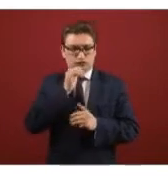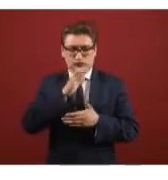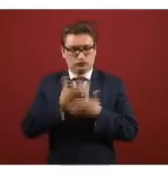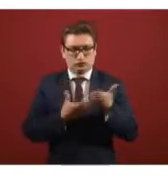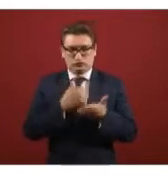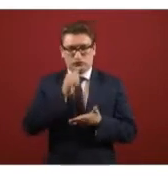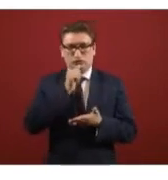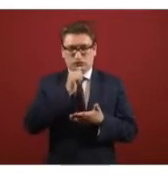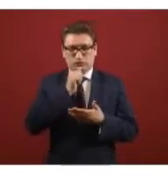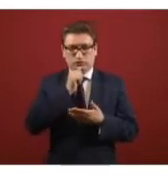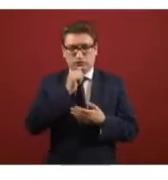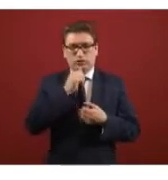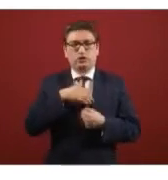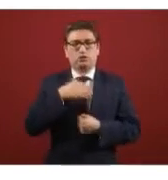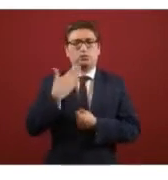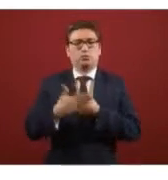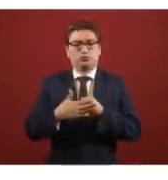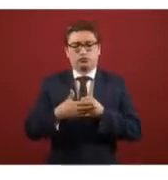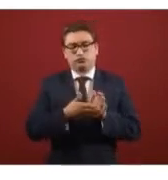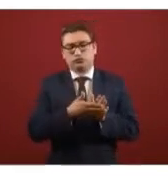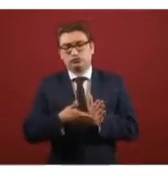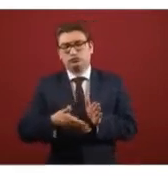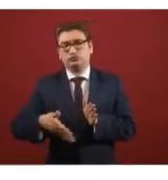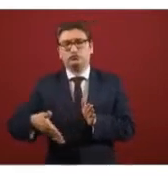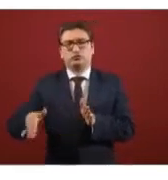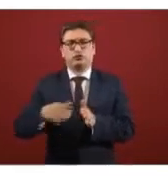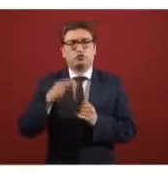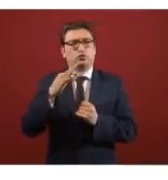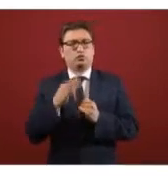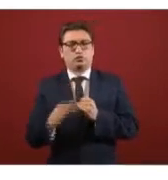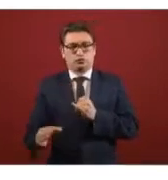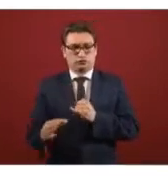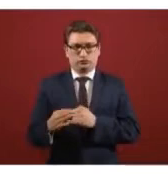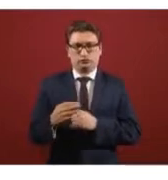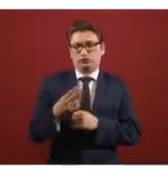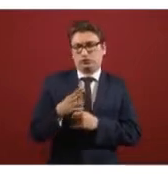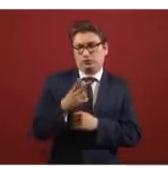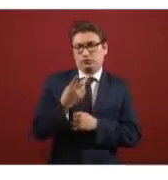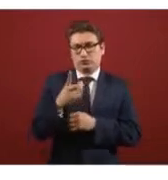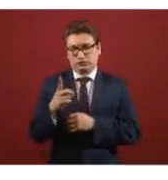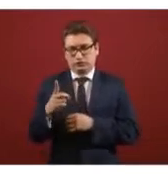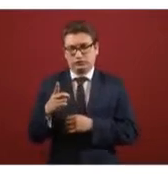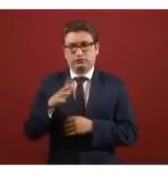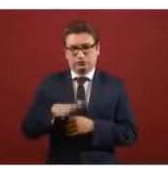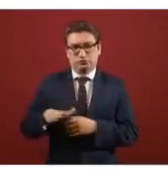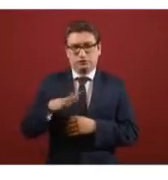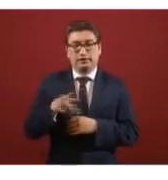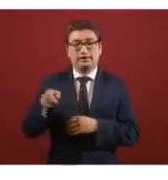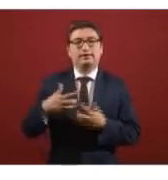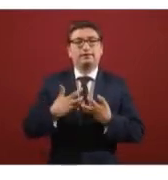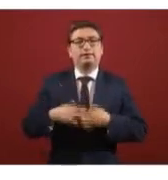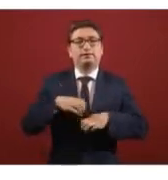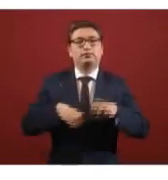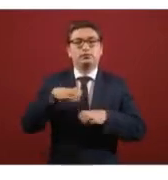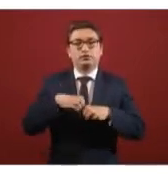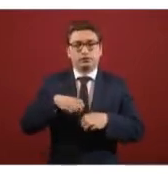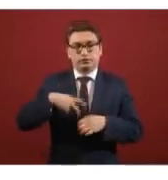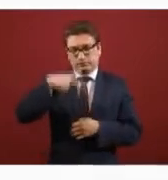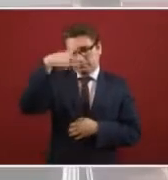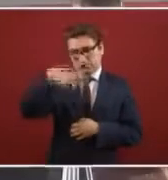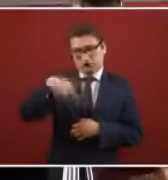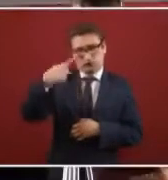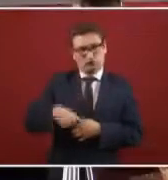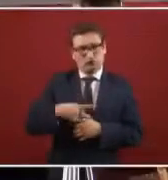do with A tanks. sacar para finales de este año, And we'll y figure that será at the end of para this puras year. empresas nacionales It'll be for que se national dedican a